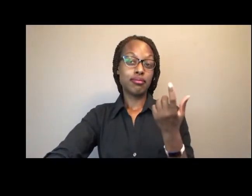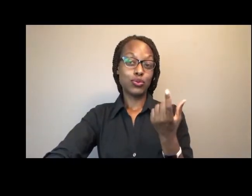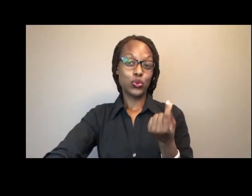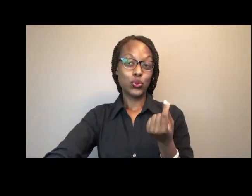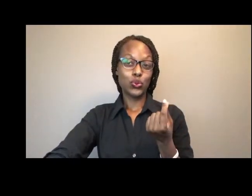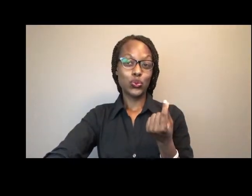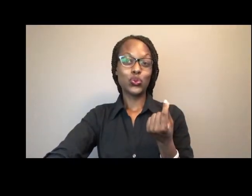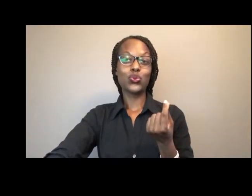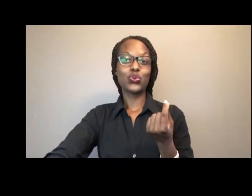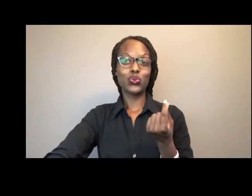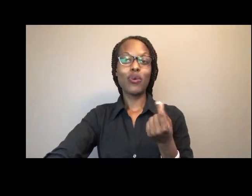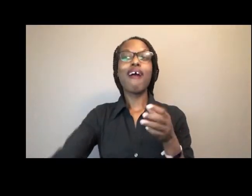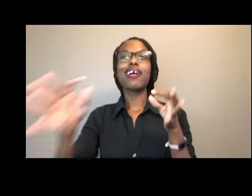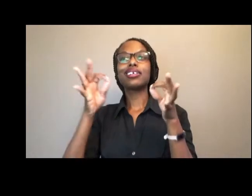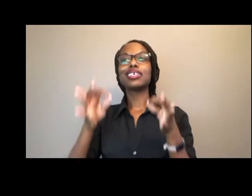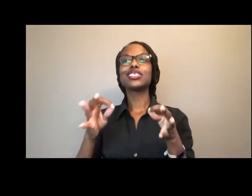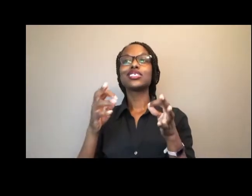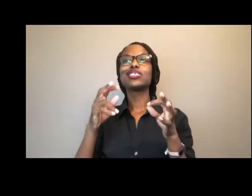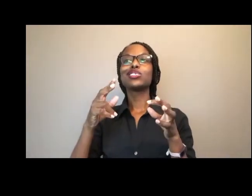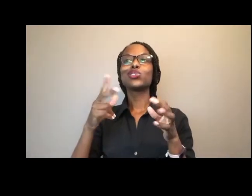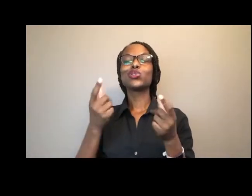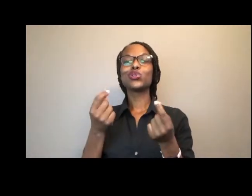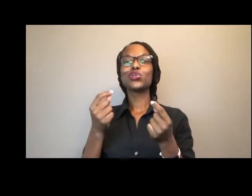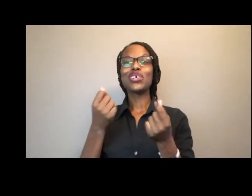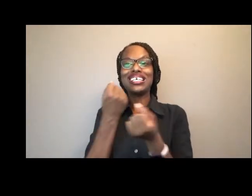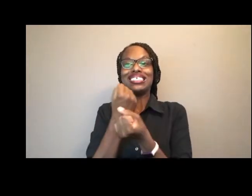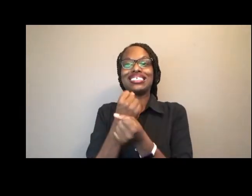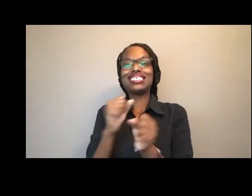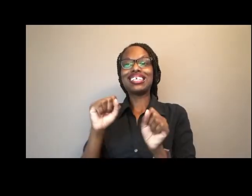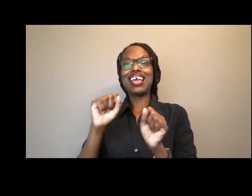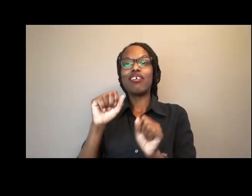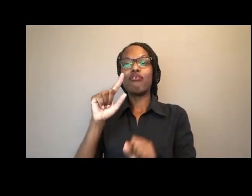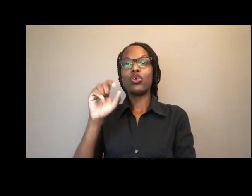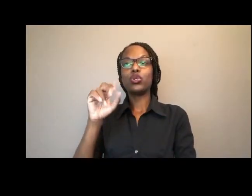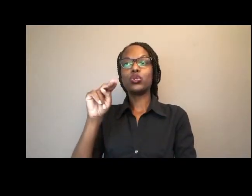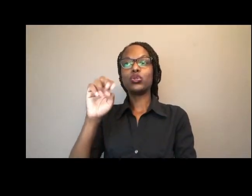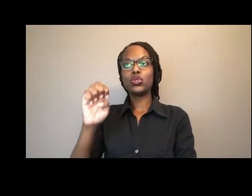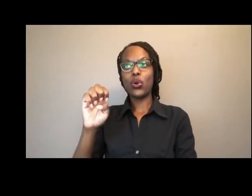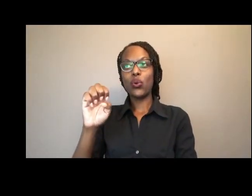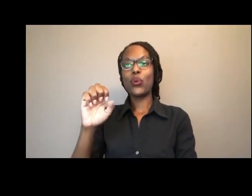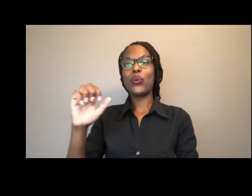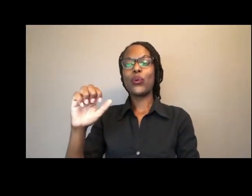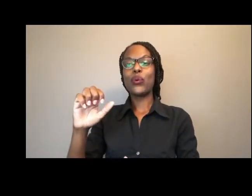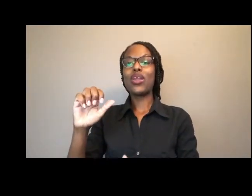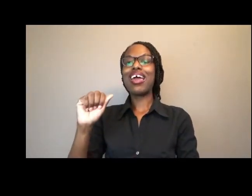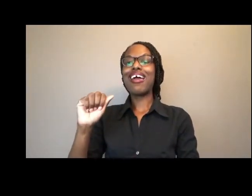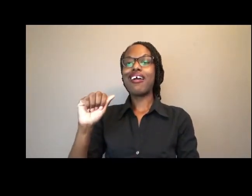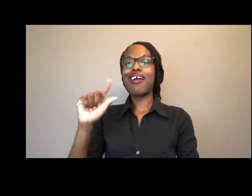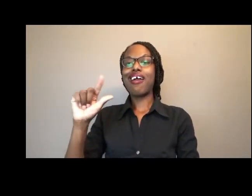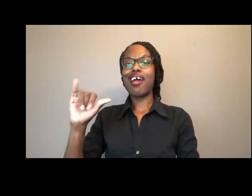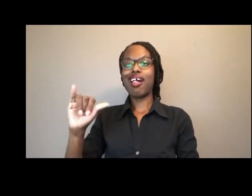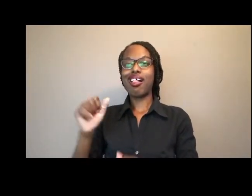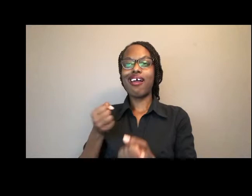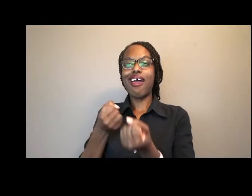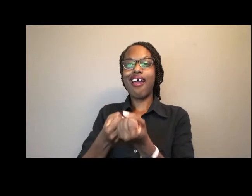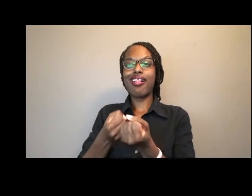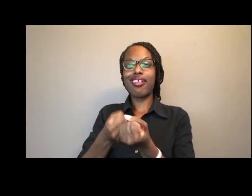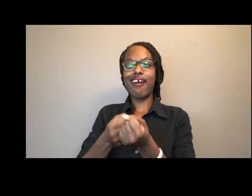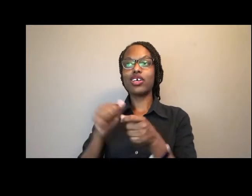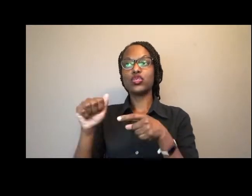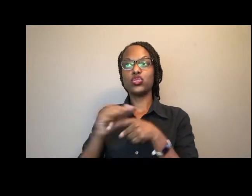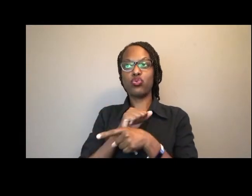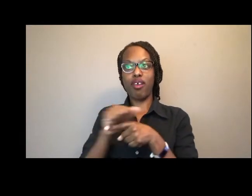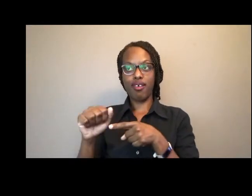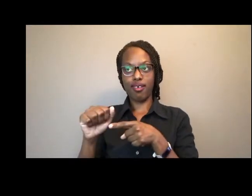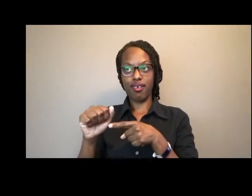because for a while I worked really closely with the Pride Center and the LGBTQ Resource Center. And I was